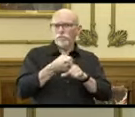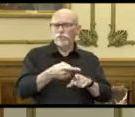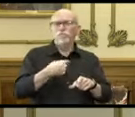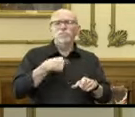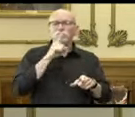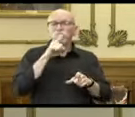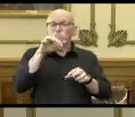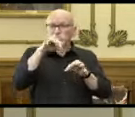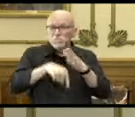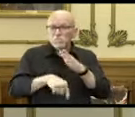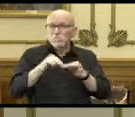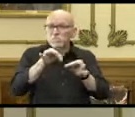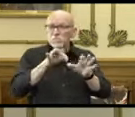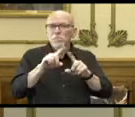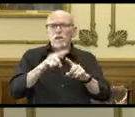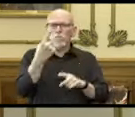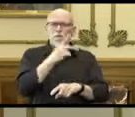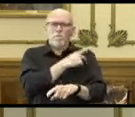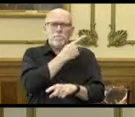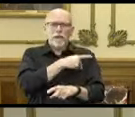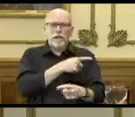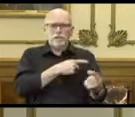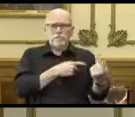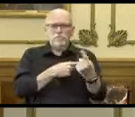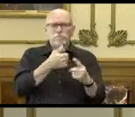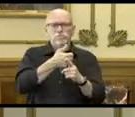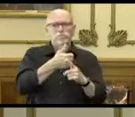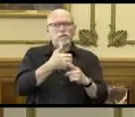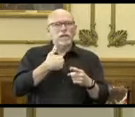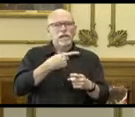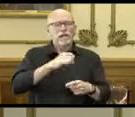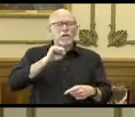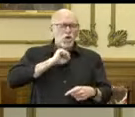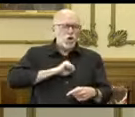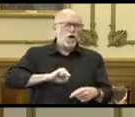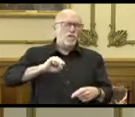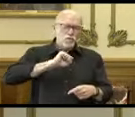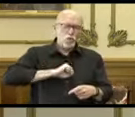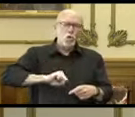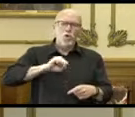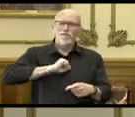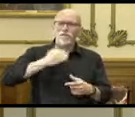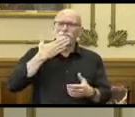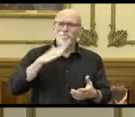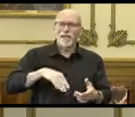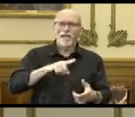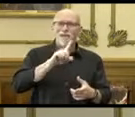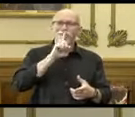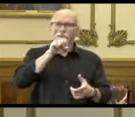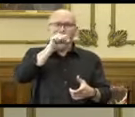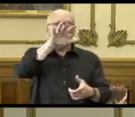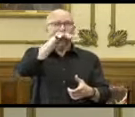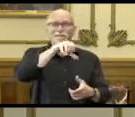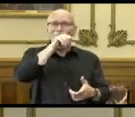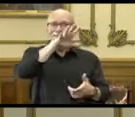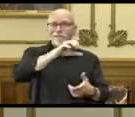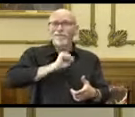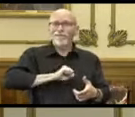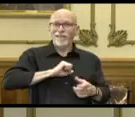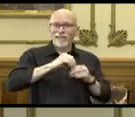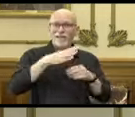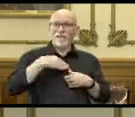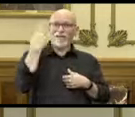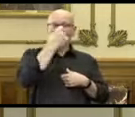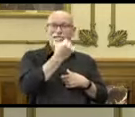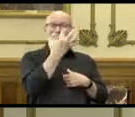much into the details, I had a patient who had a massive coughing spell that literally spewed moisture directly in my face